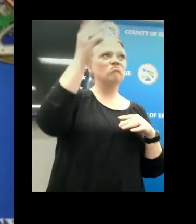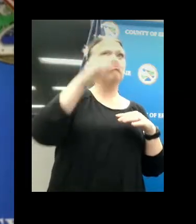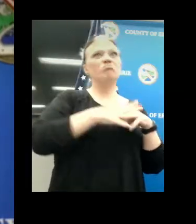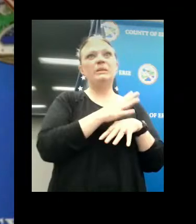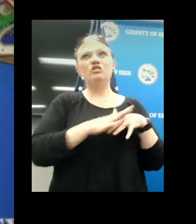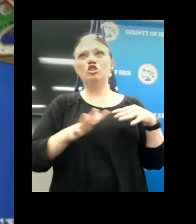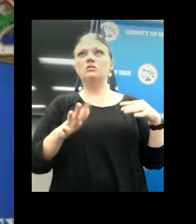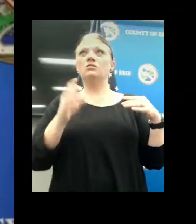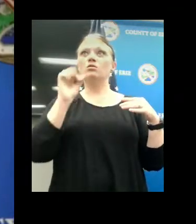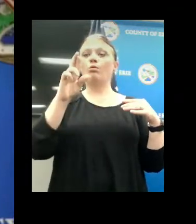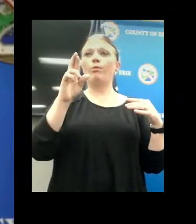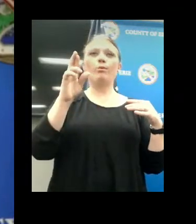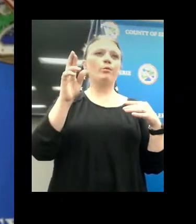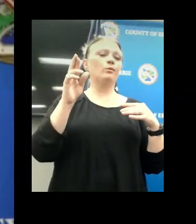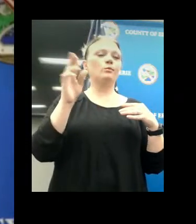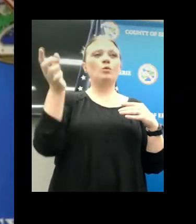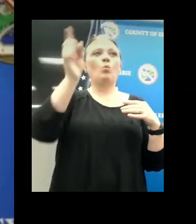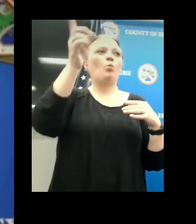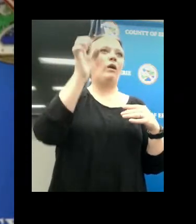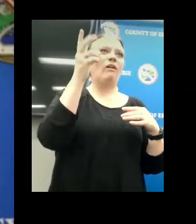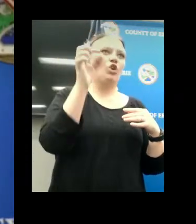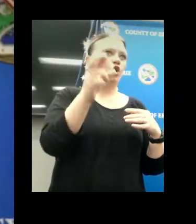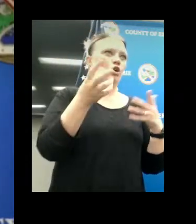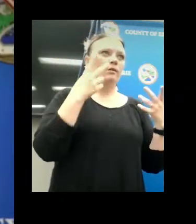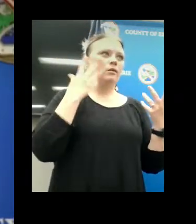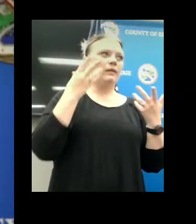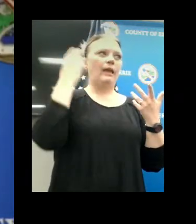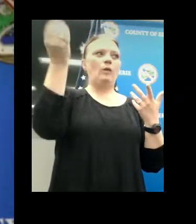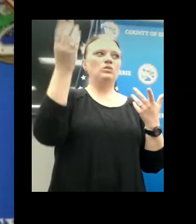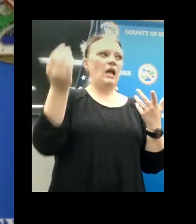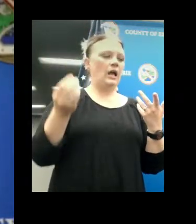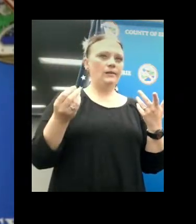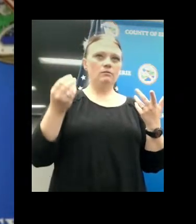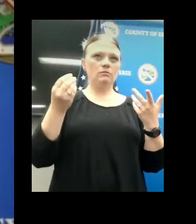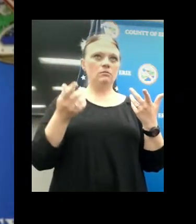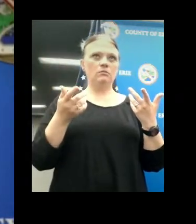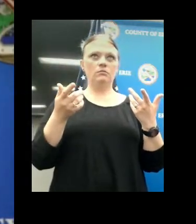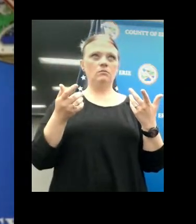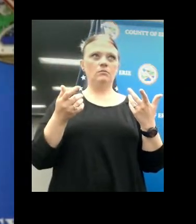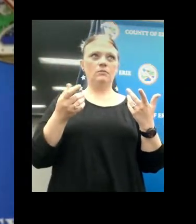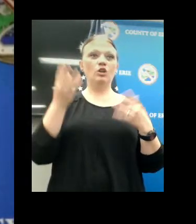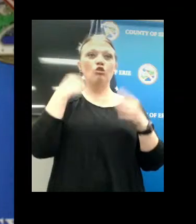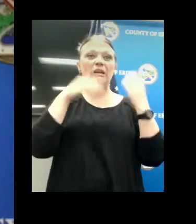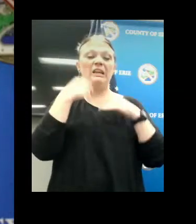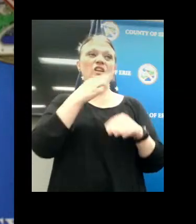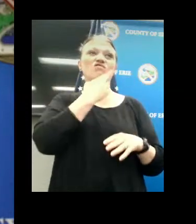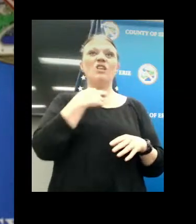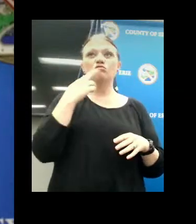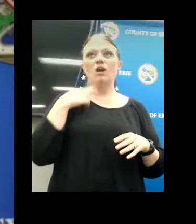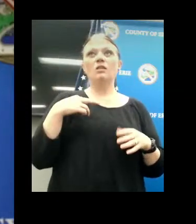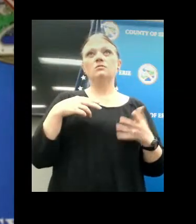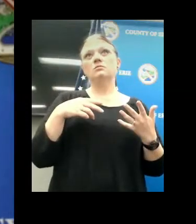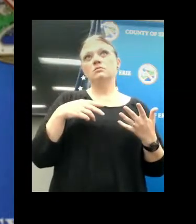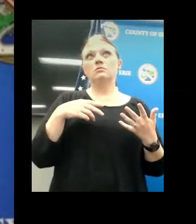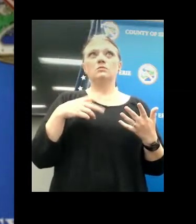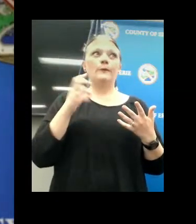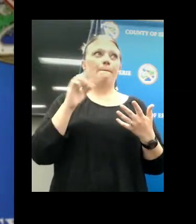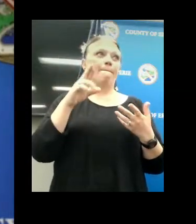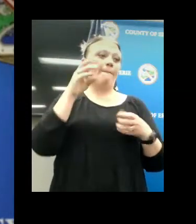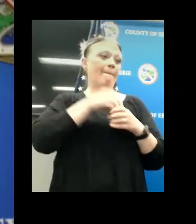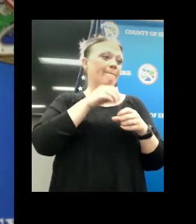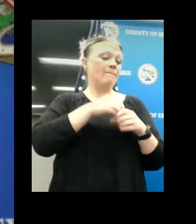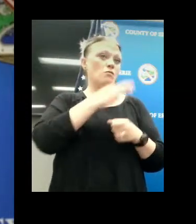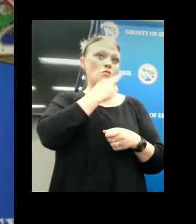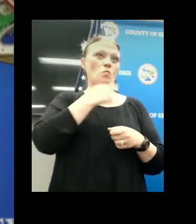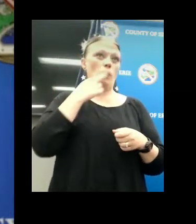beautiful beaches, or wherever you're going, outdoors to eating at restaurants or